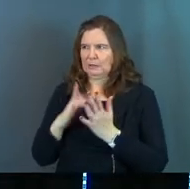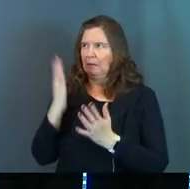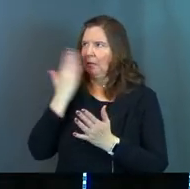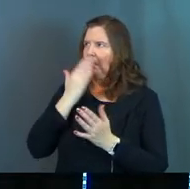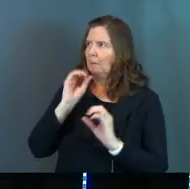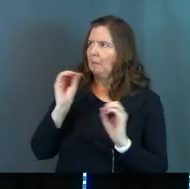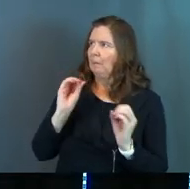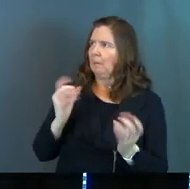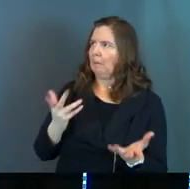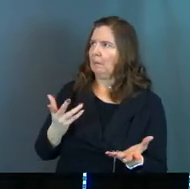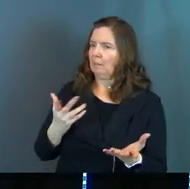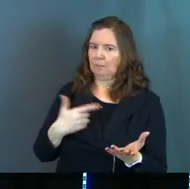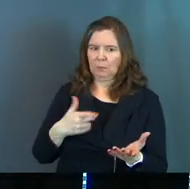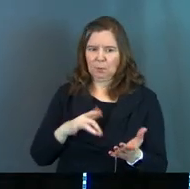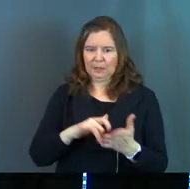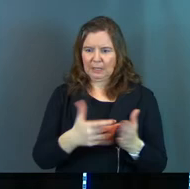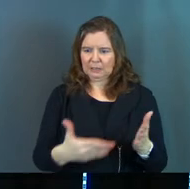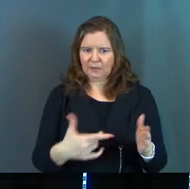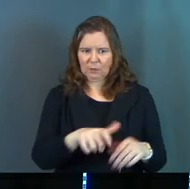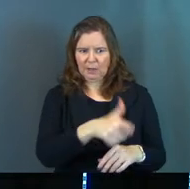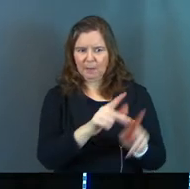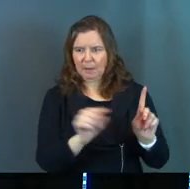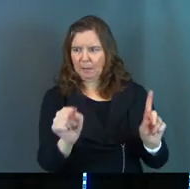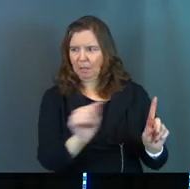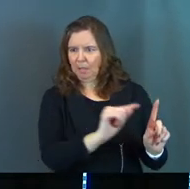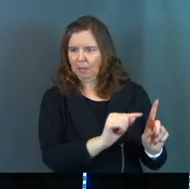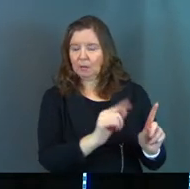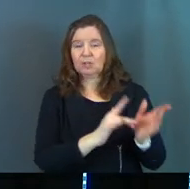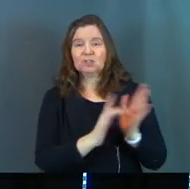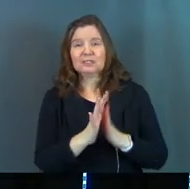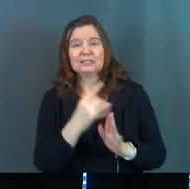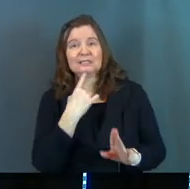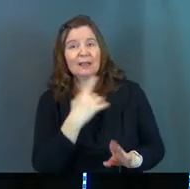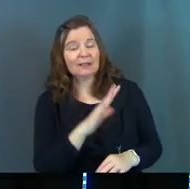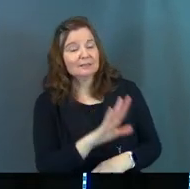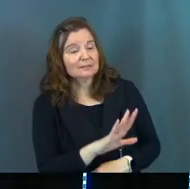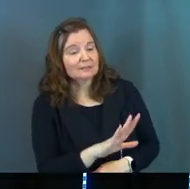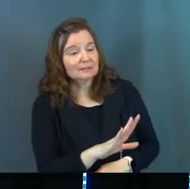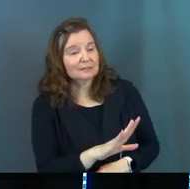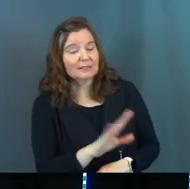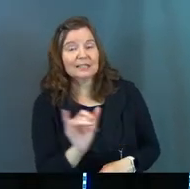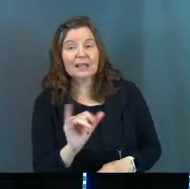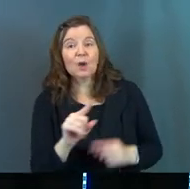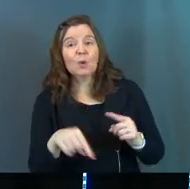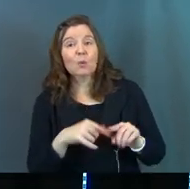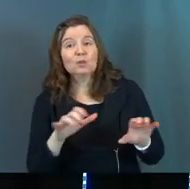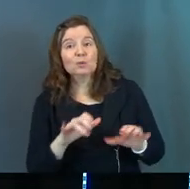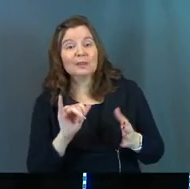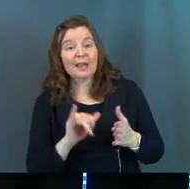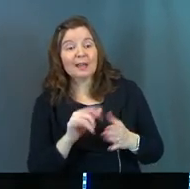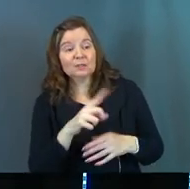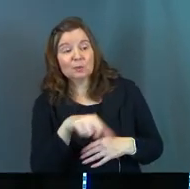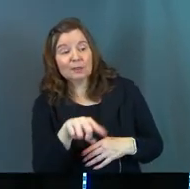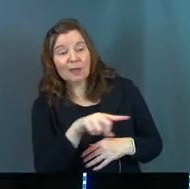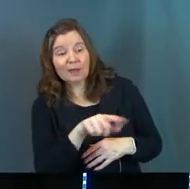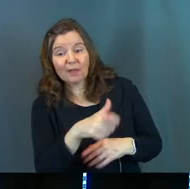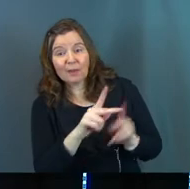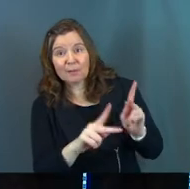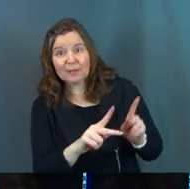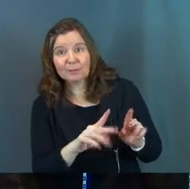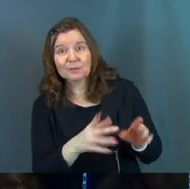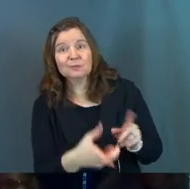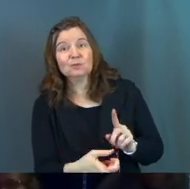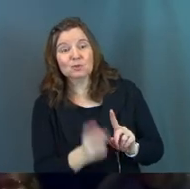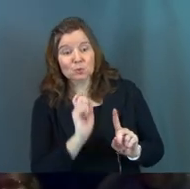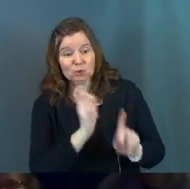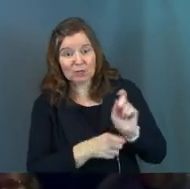Jesus. We did that stuff to these other people." And Jesus says, he's like, "Whenever you did this stuff to these other people